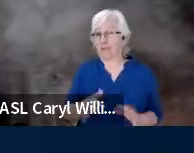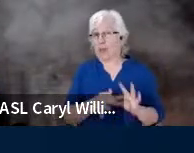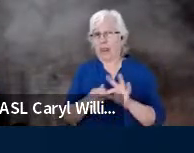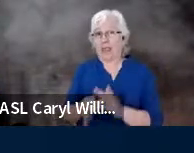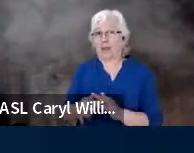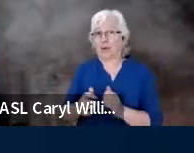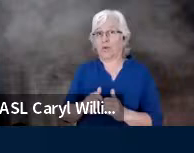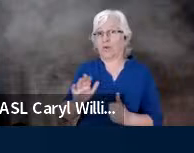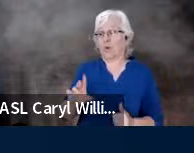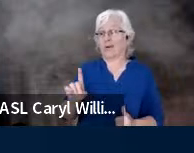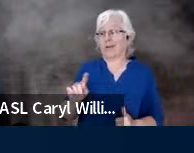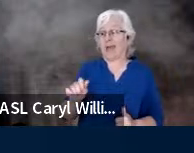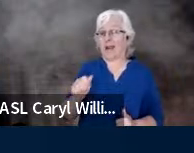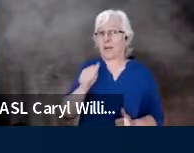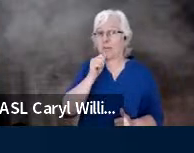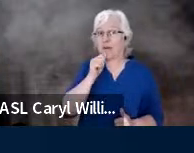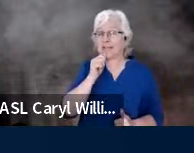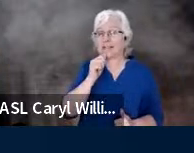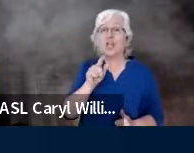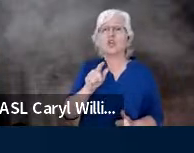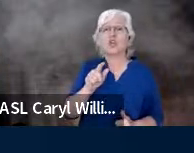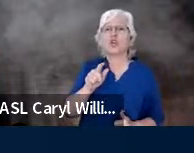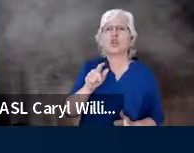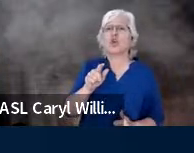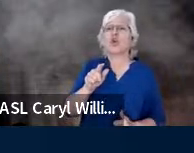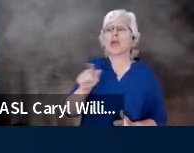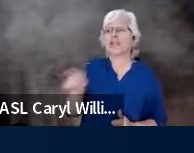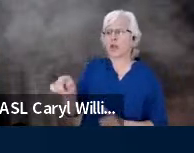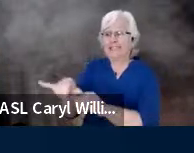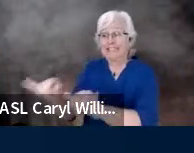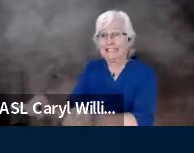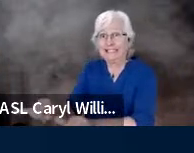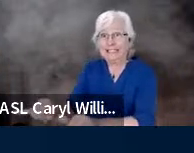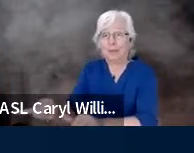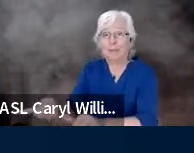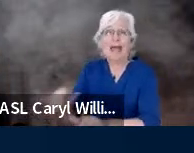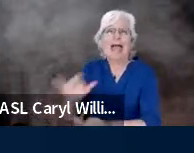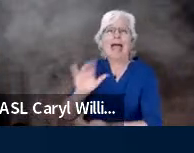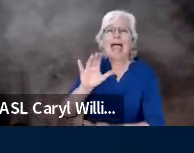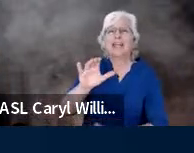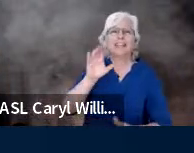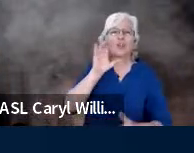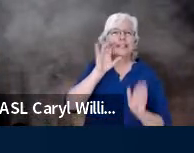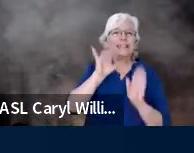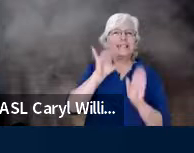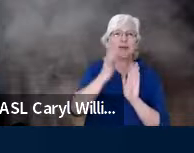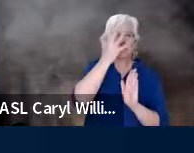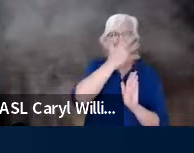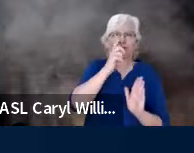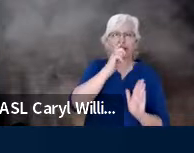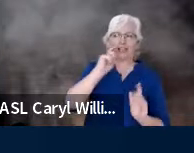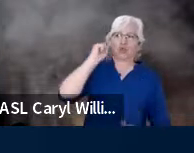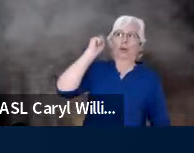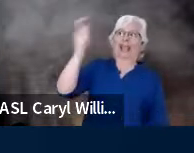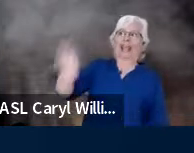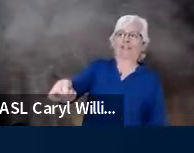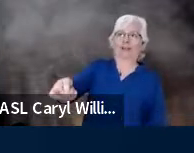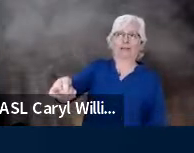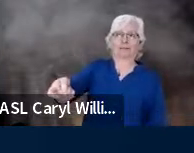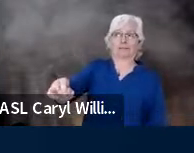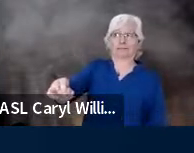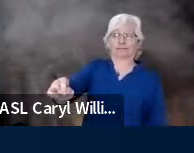You're giving an image of your face to a system. You may be giving away quite a